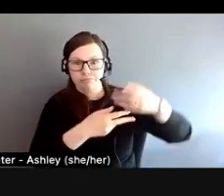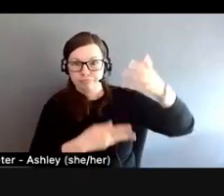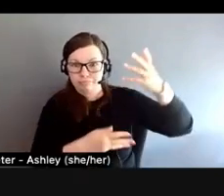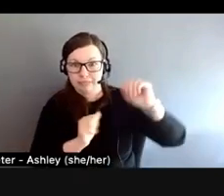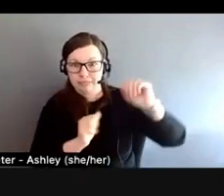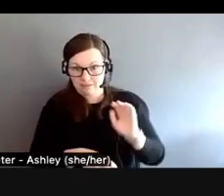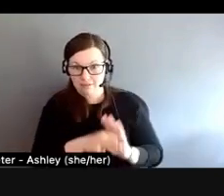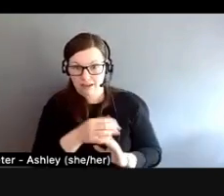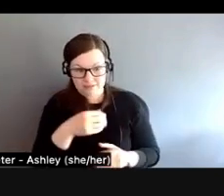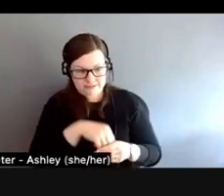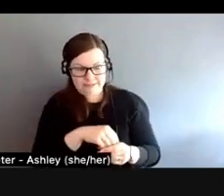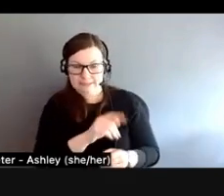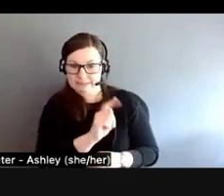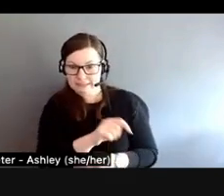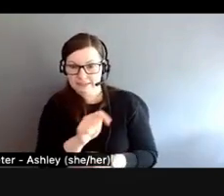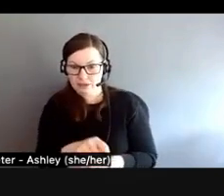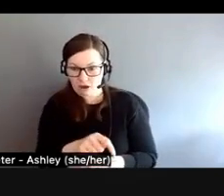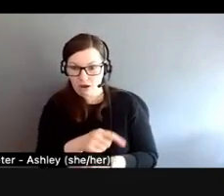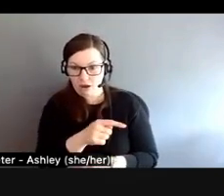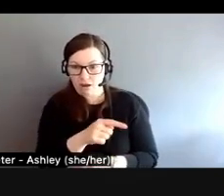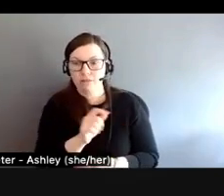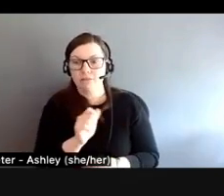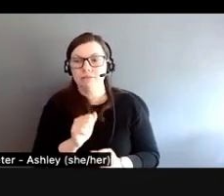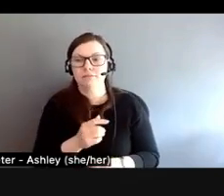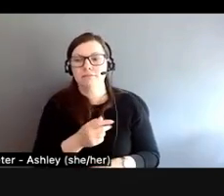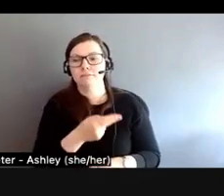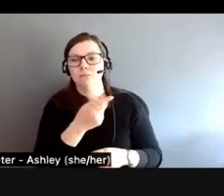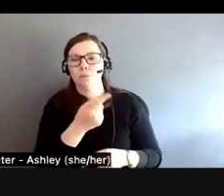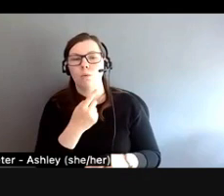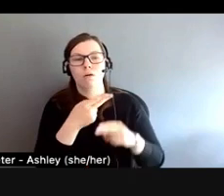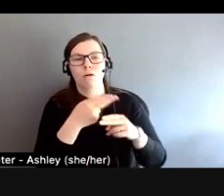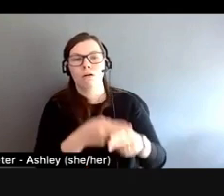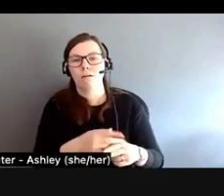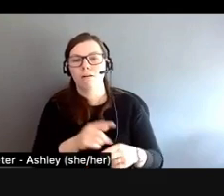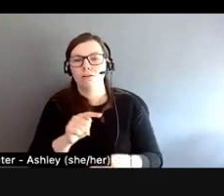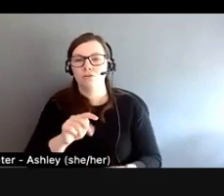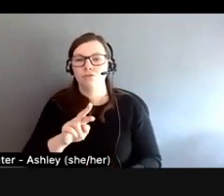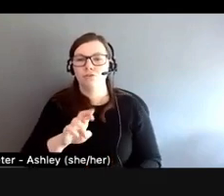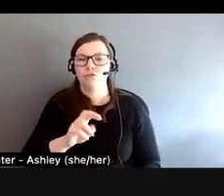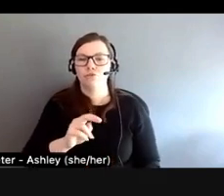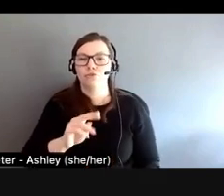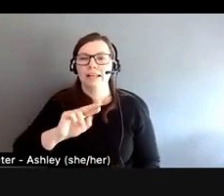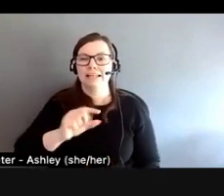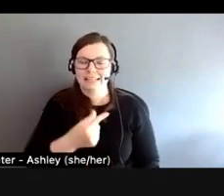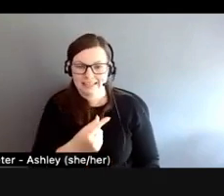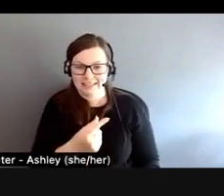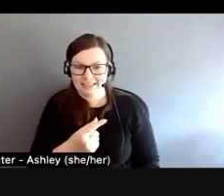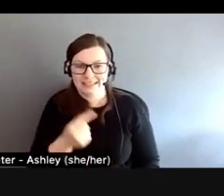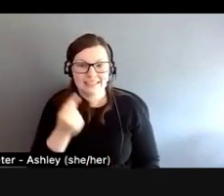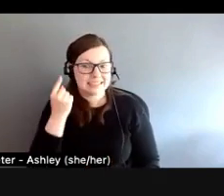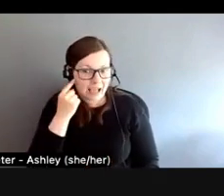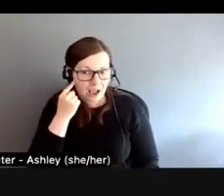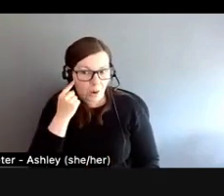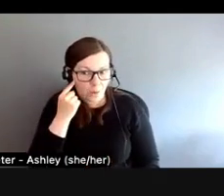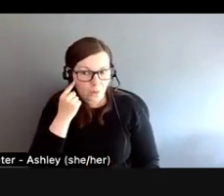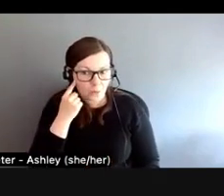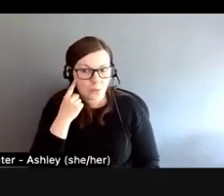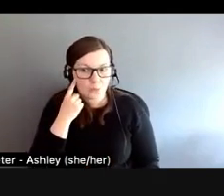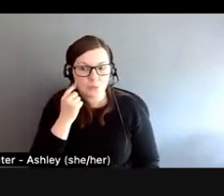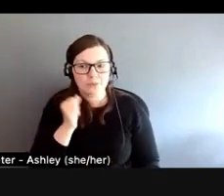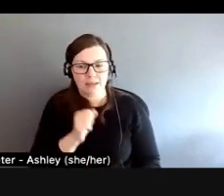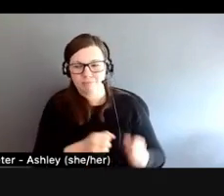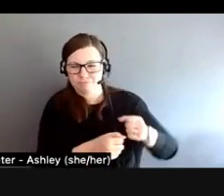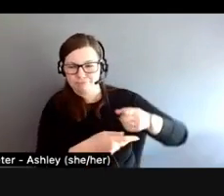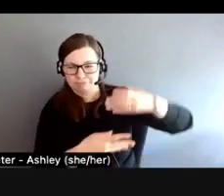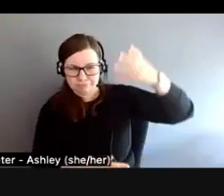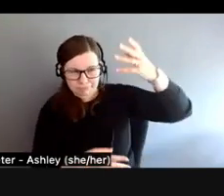stuff like that. I don't know if there are copyright implications of using trending sounds. You don't need